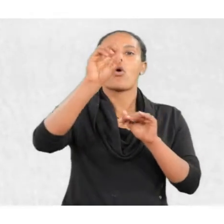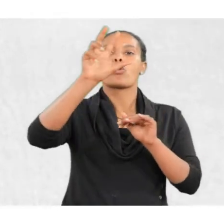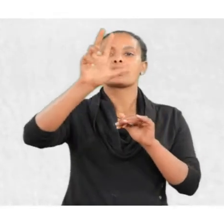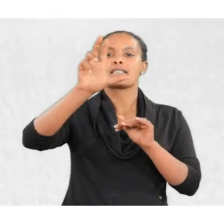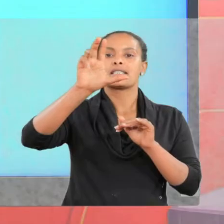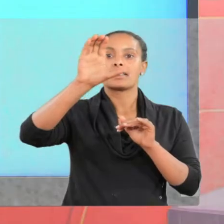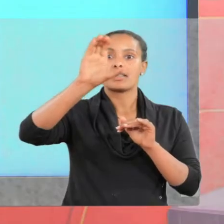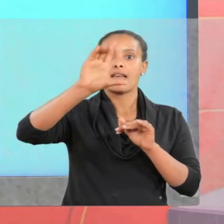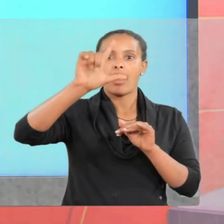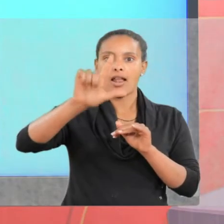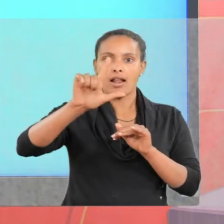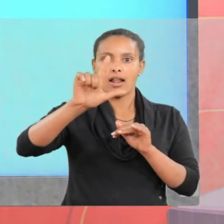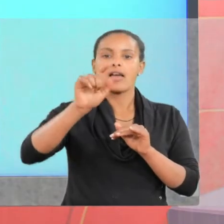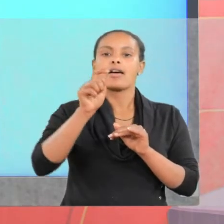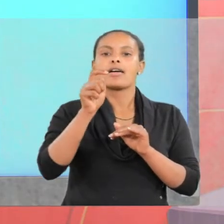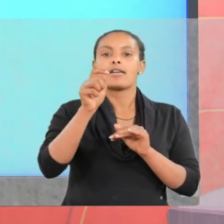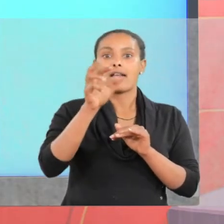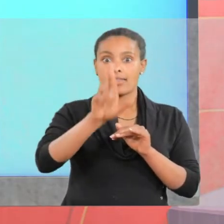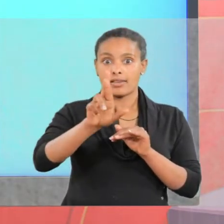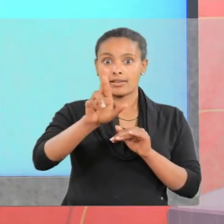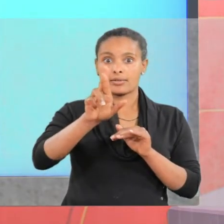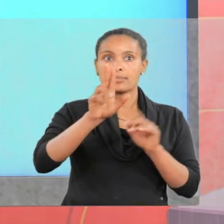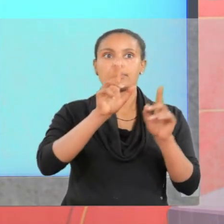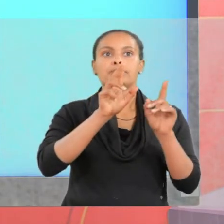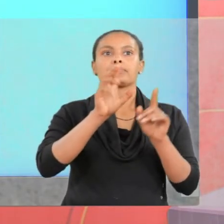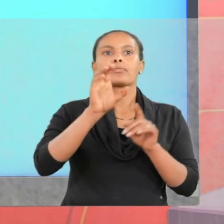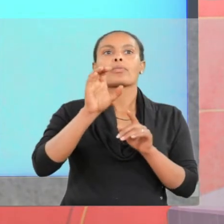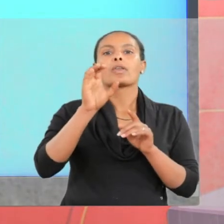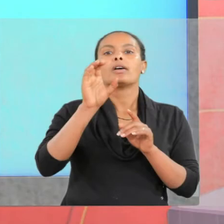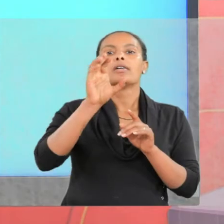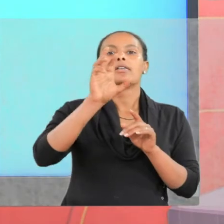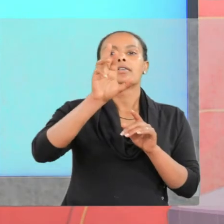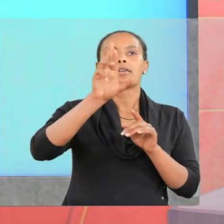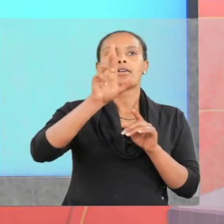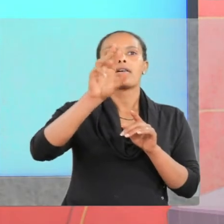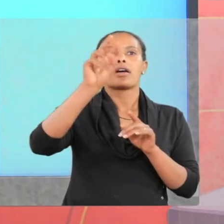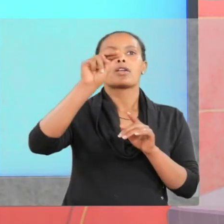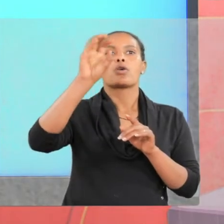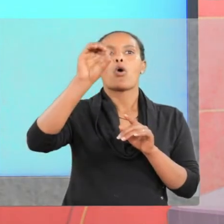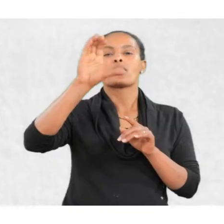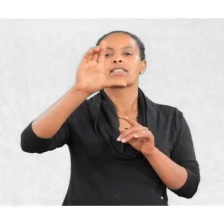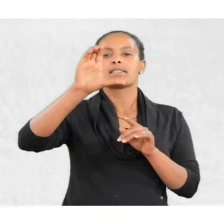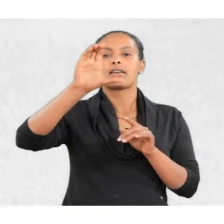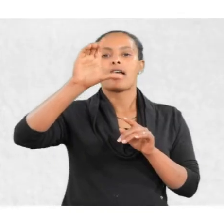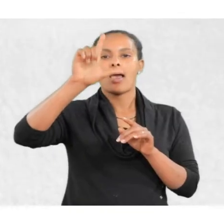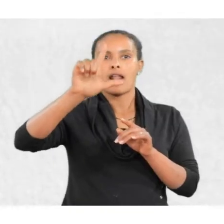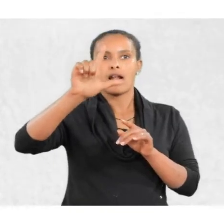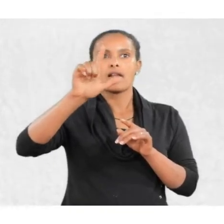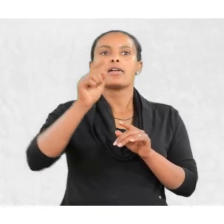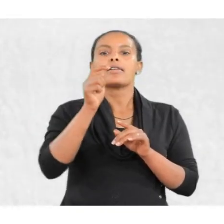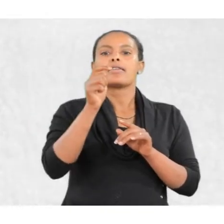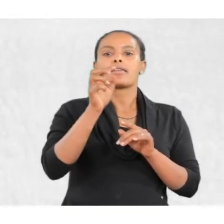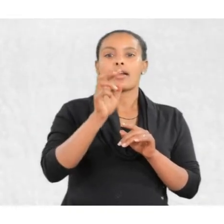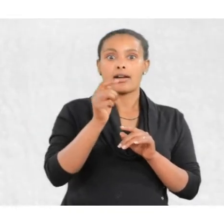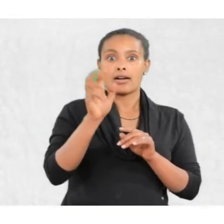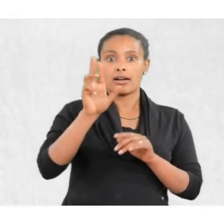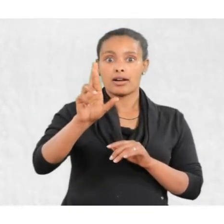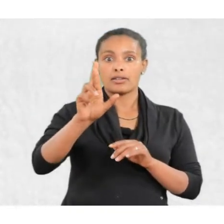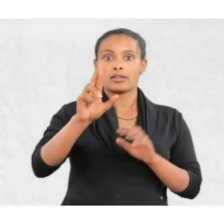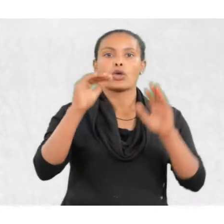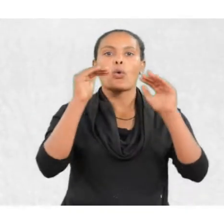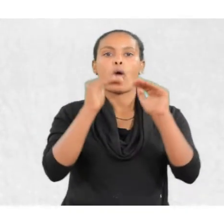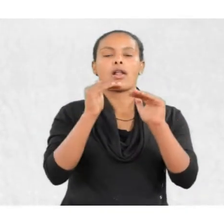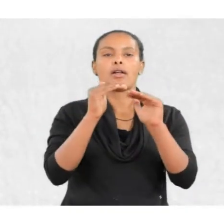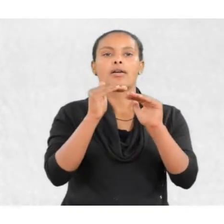NOCl. Rates of the reaction in terms of concentration of NOCl. Rates